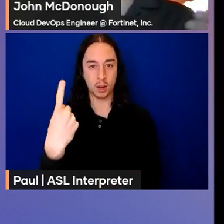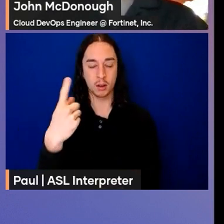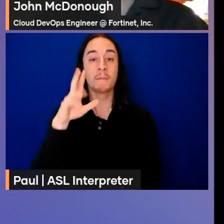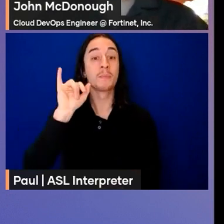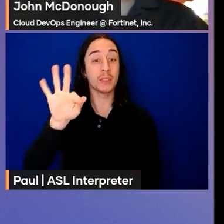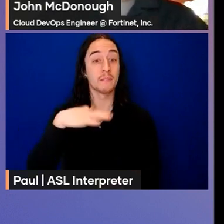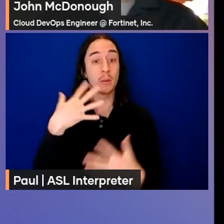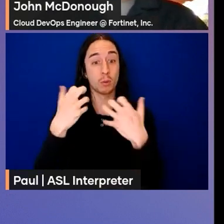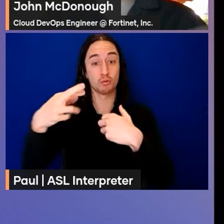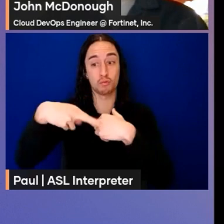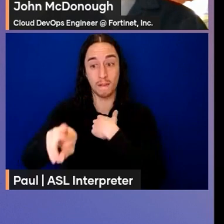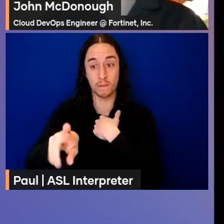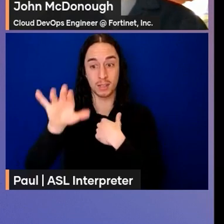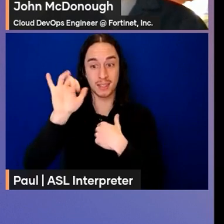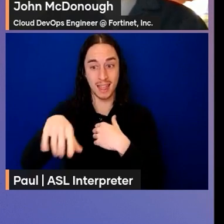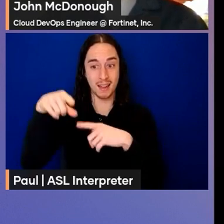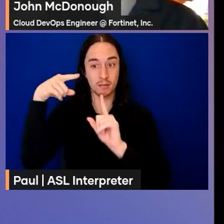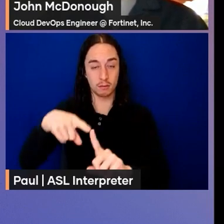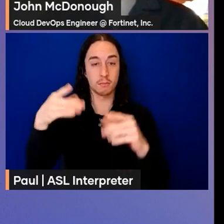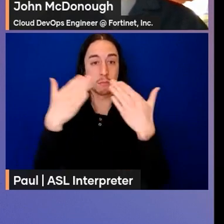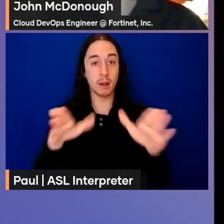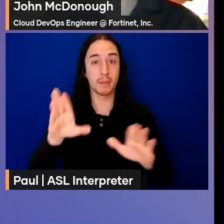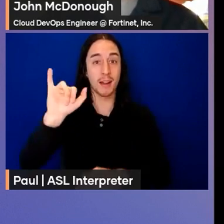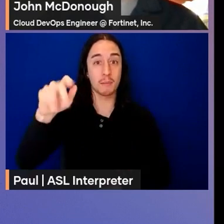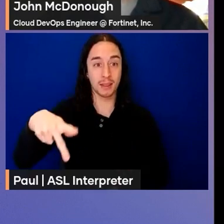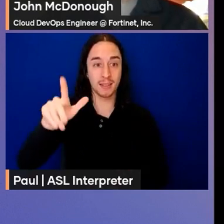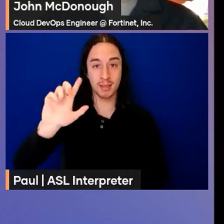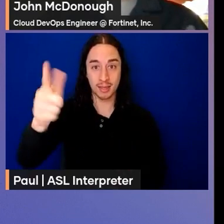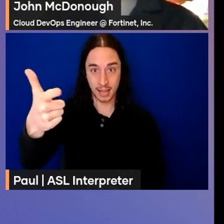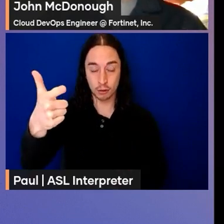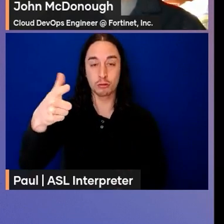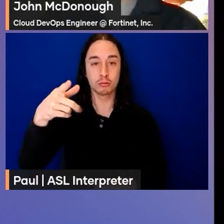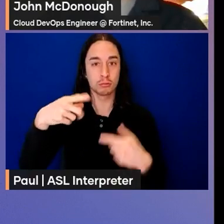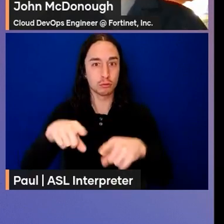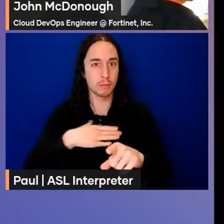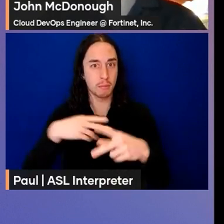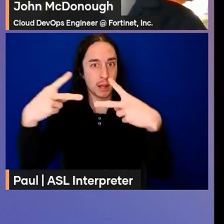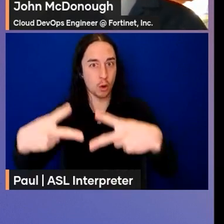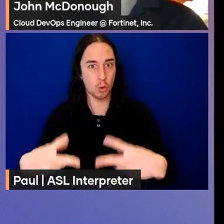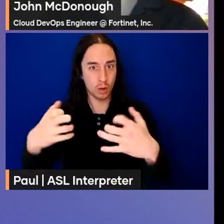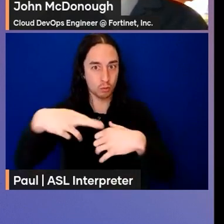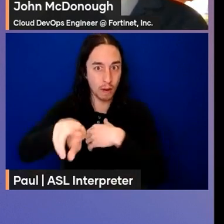that public IP later in my code, I can reference